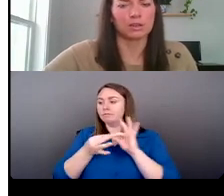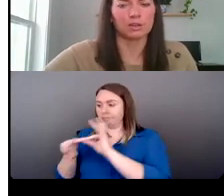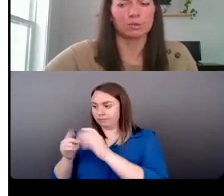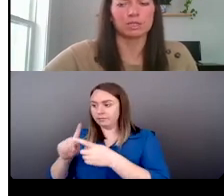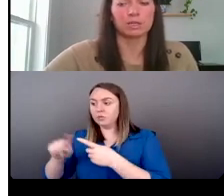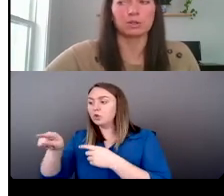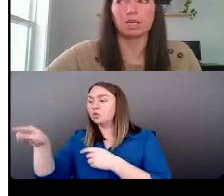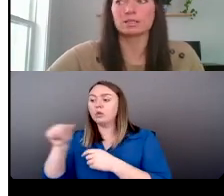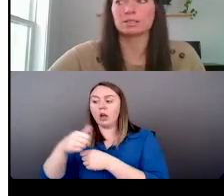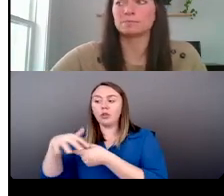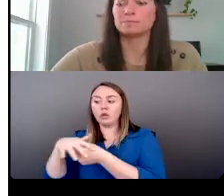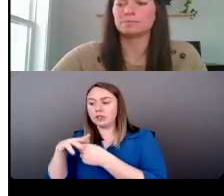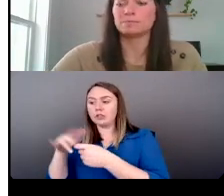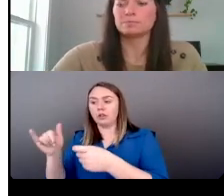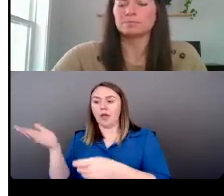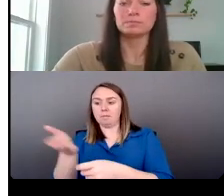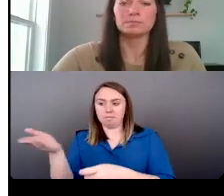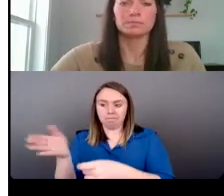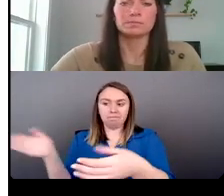assistance on your particular case.